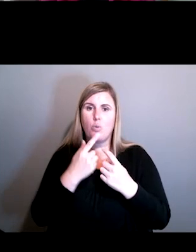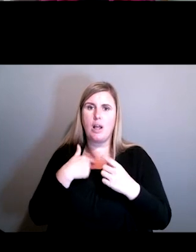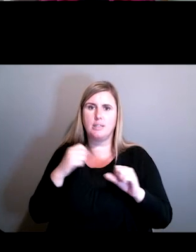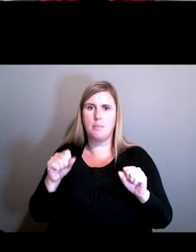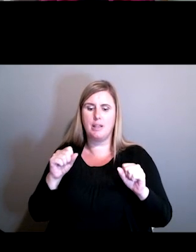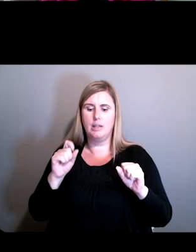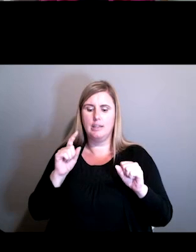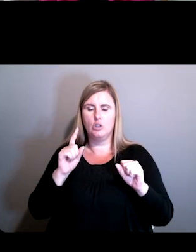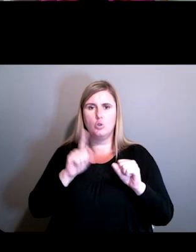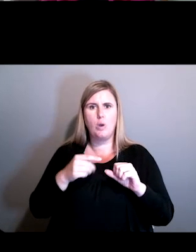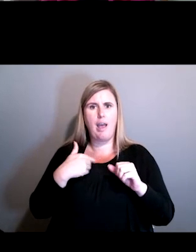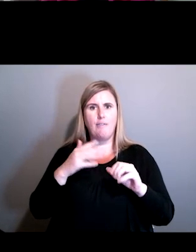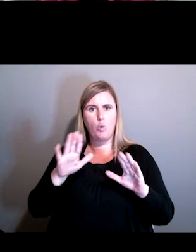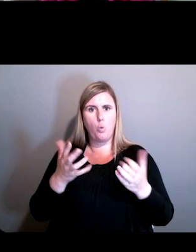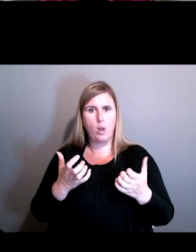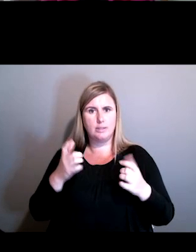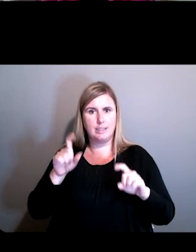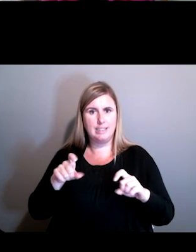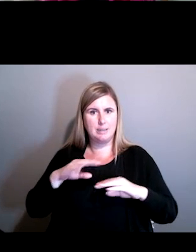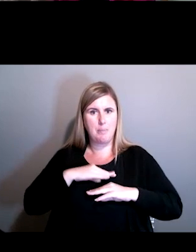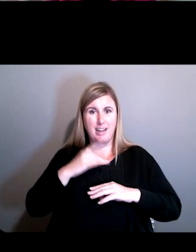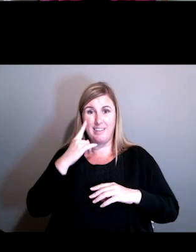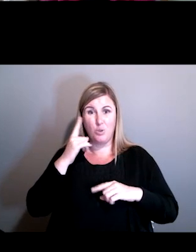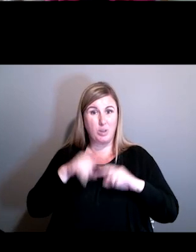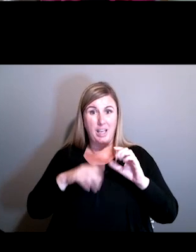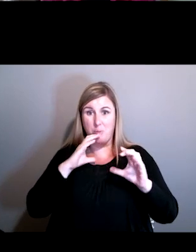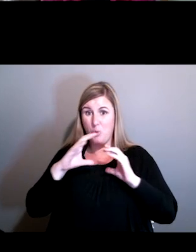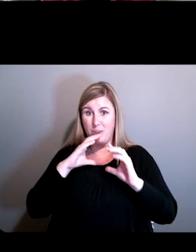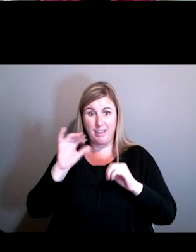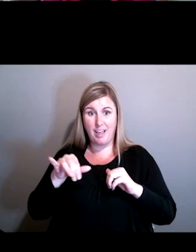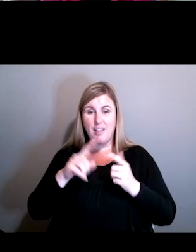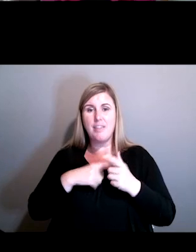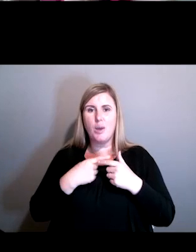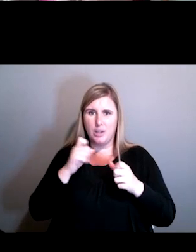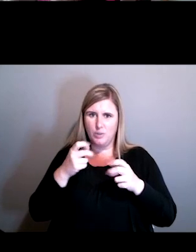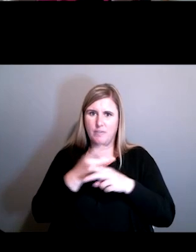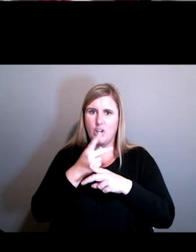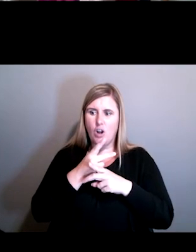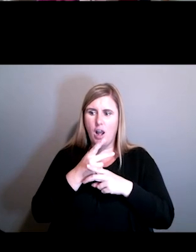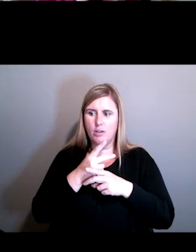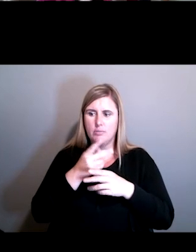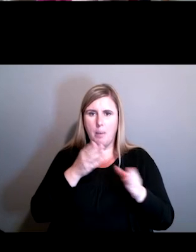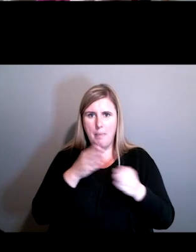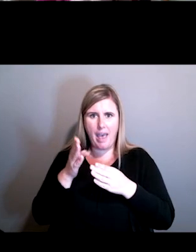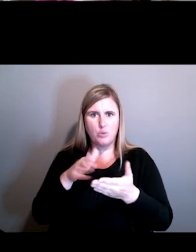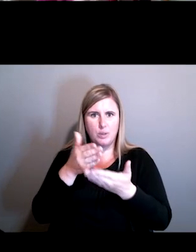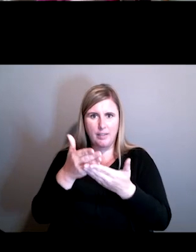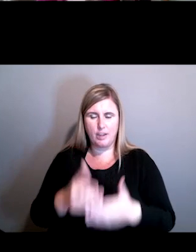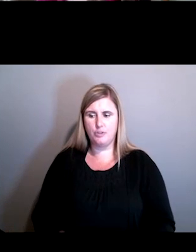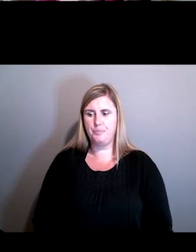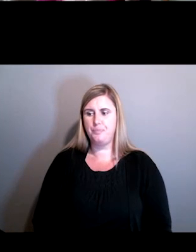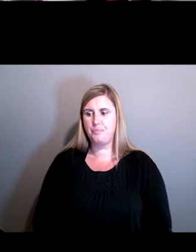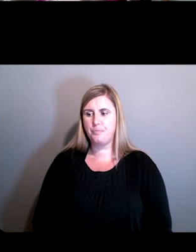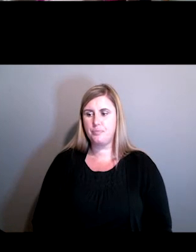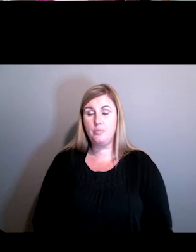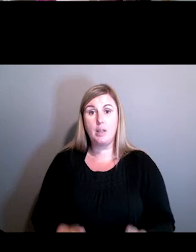met. So if you can't communicate that, we need to figure out a path to get you there. Even after MAN training has occurred, the student